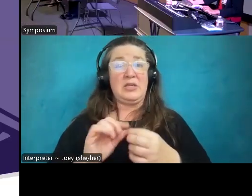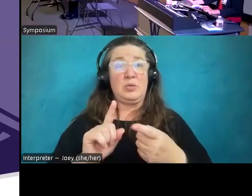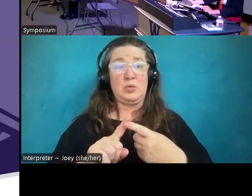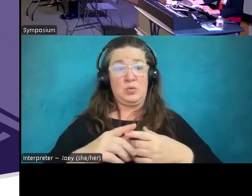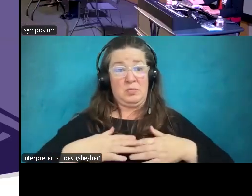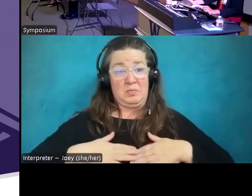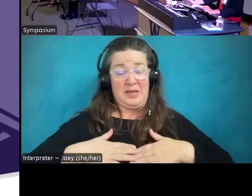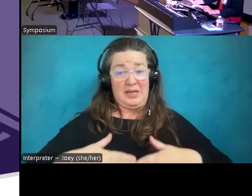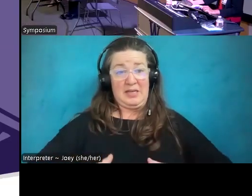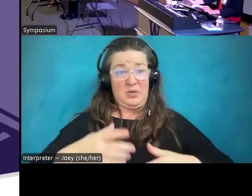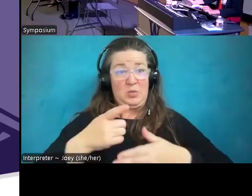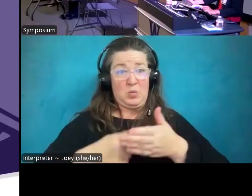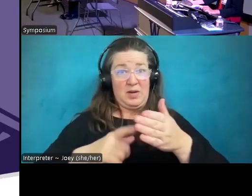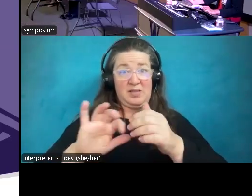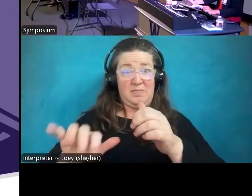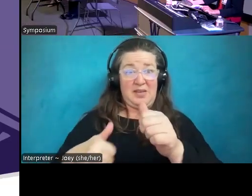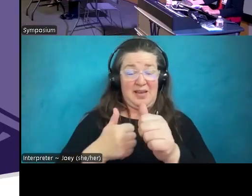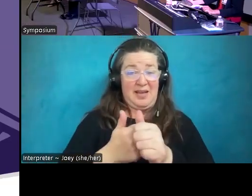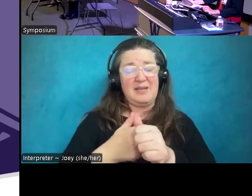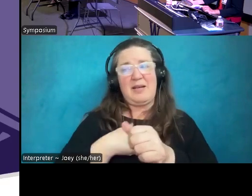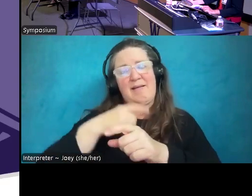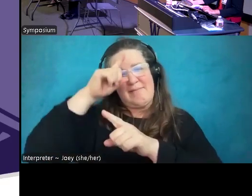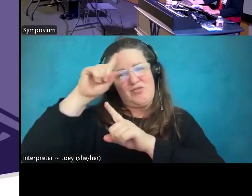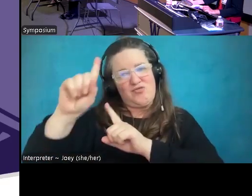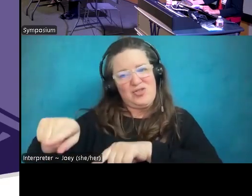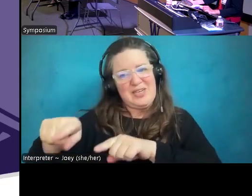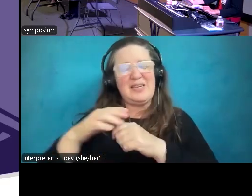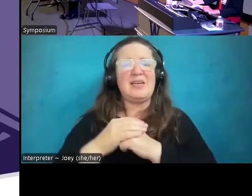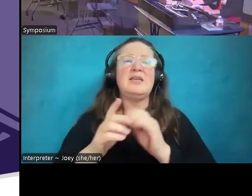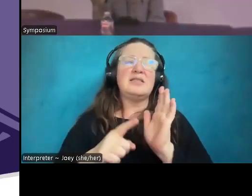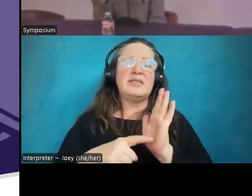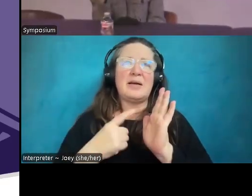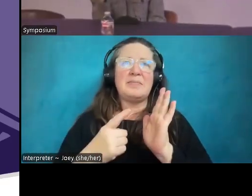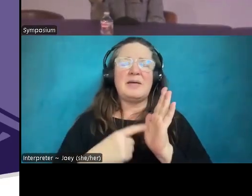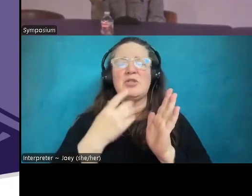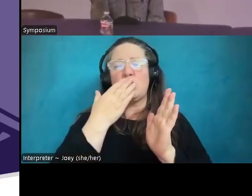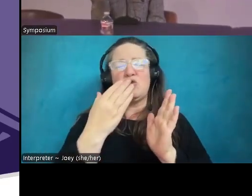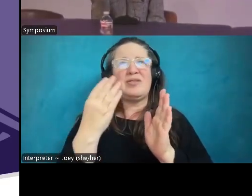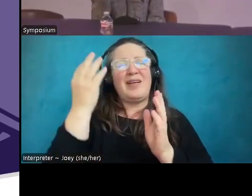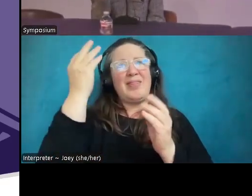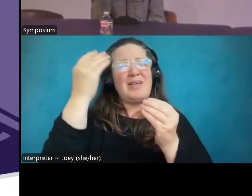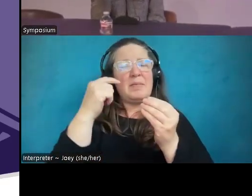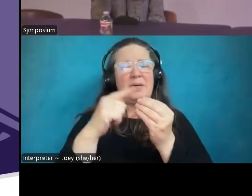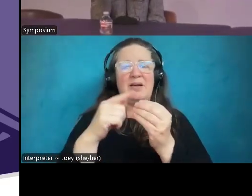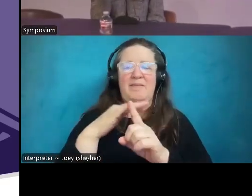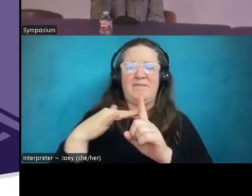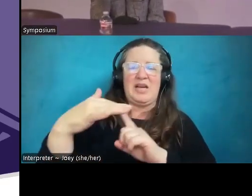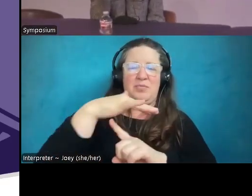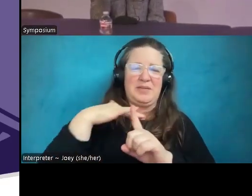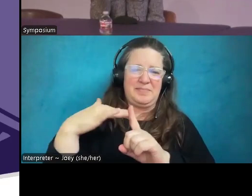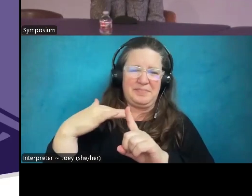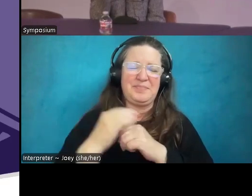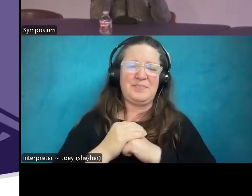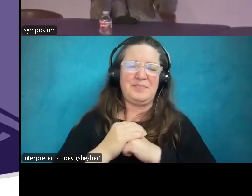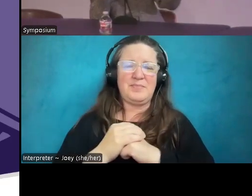say what Fleur was getting to, and I agree with, is sometimes it's just good to think about the environment, right? In terms of